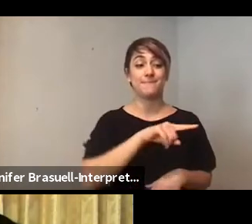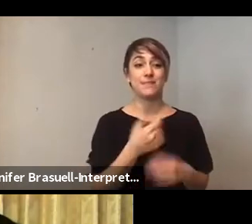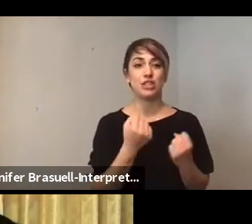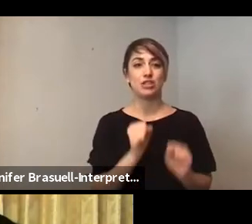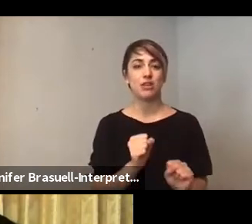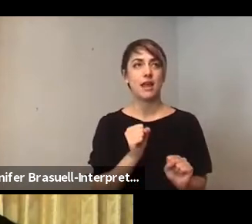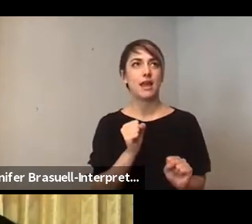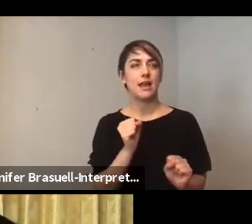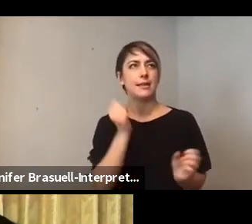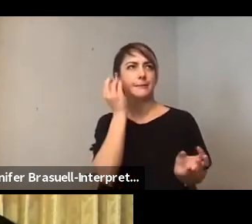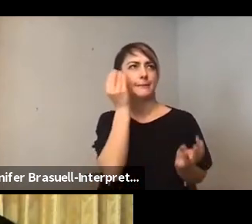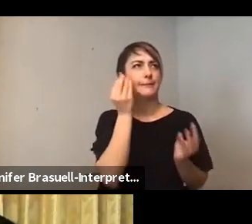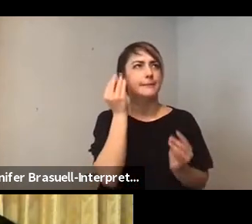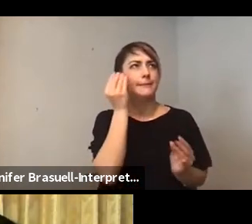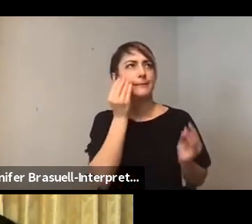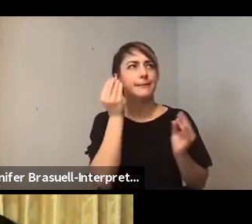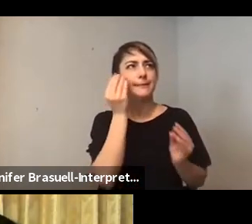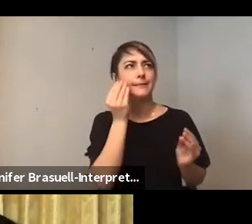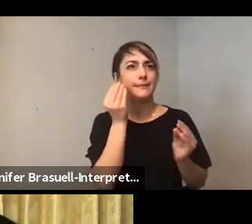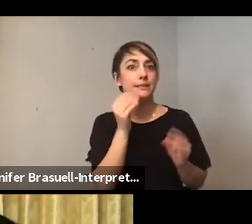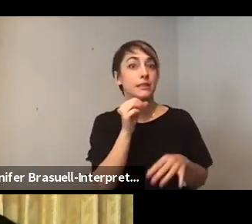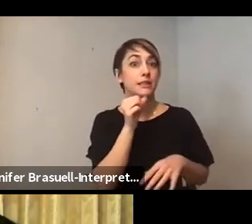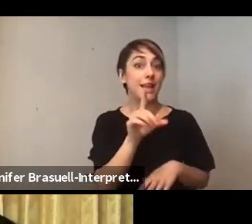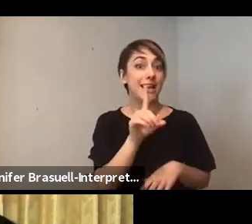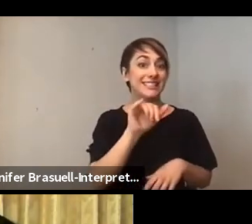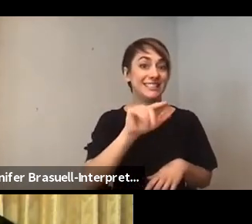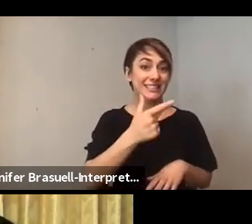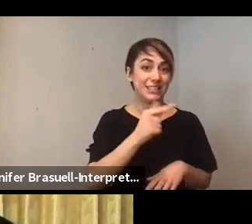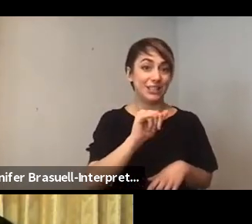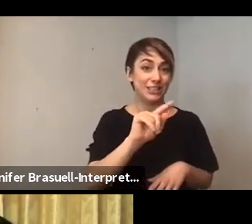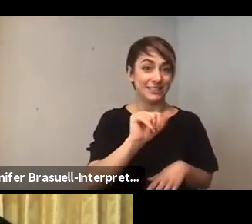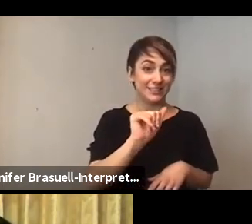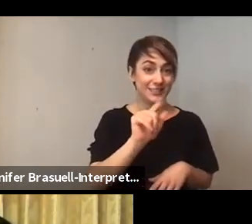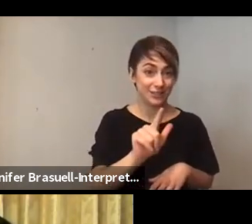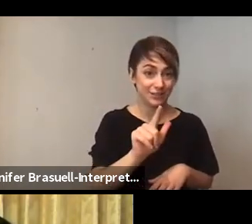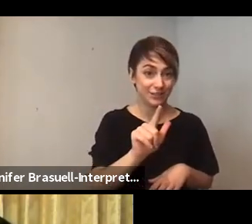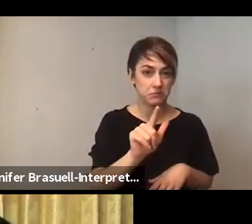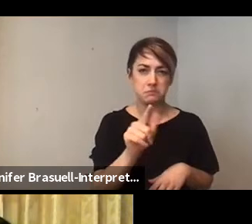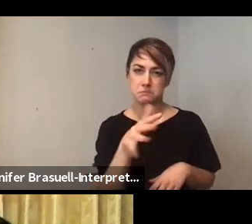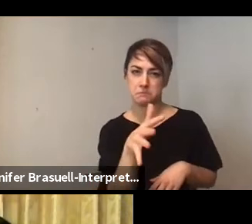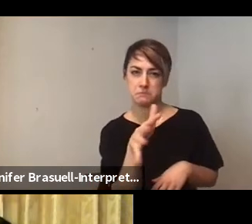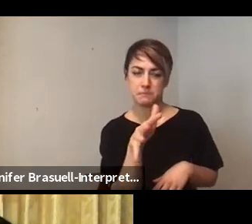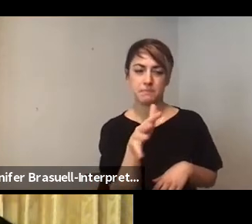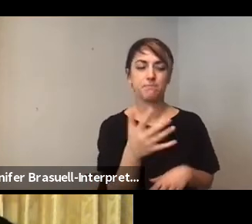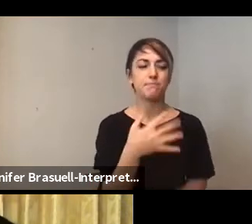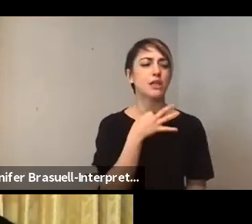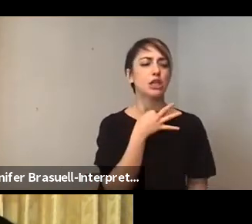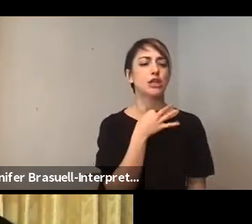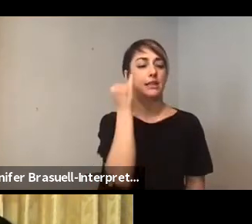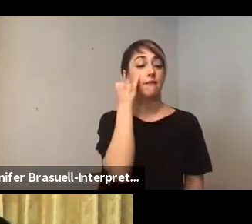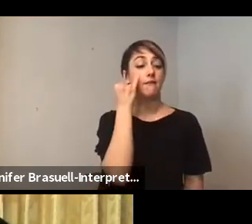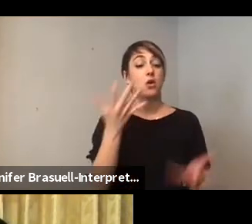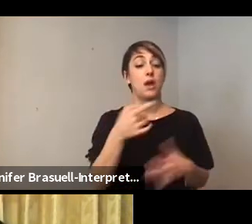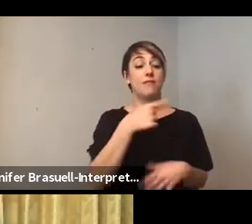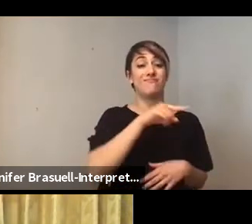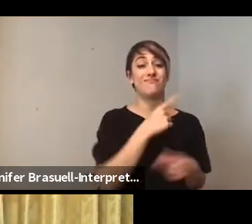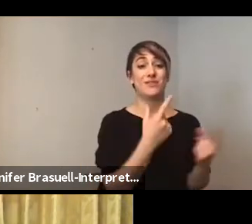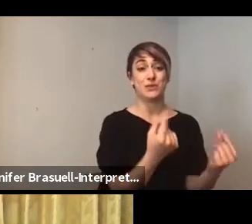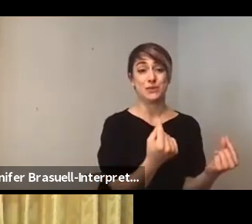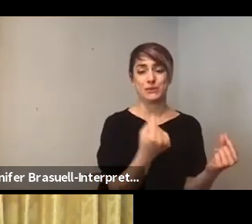with their audiences this way. And I'd be curious to see if it's been in your countries as well. For example, a theater company